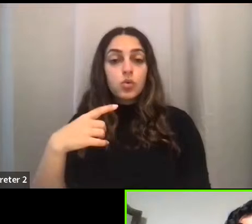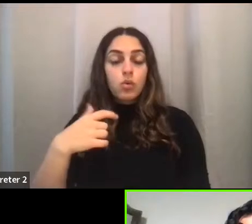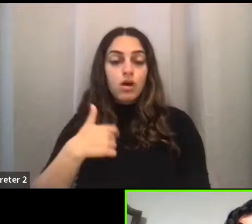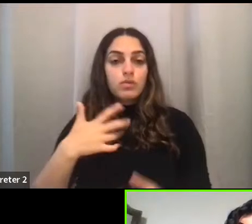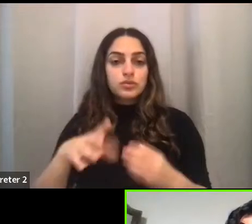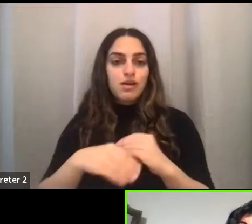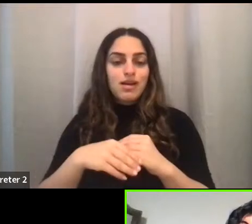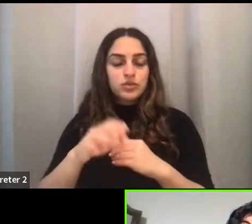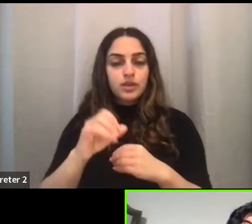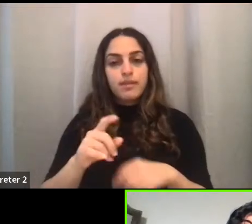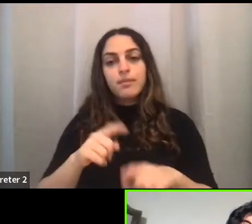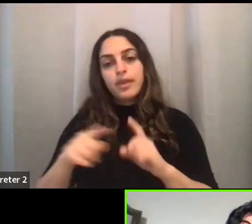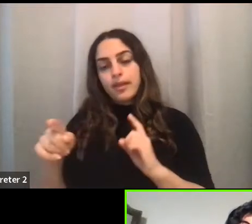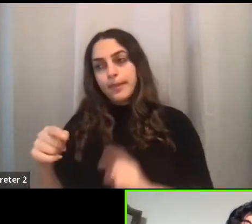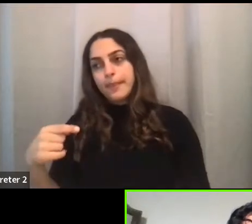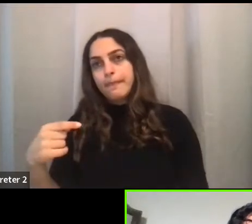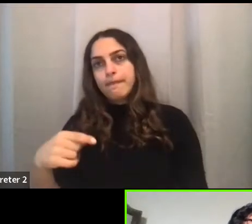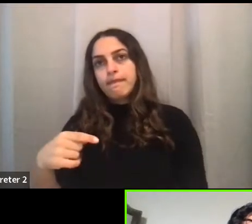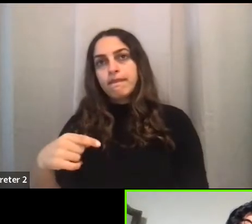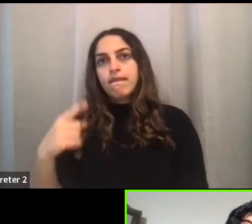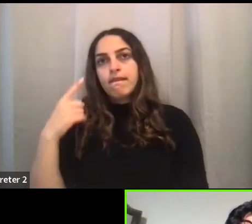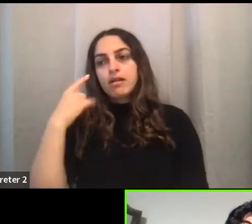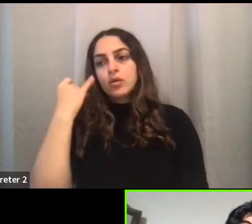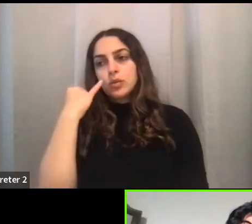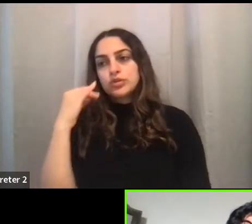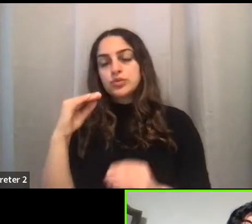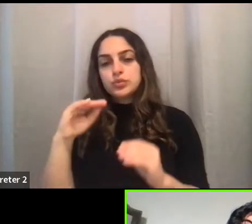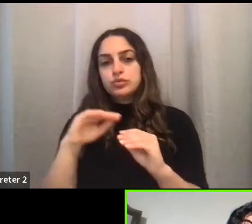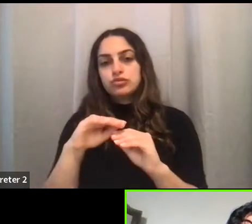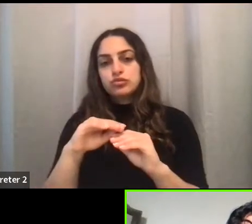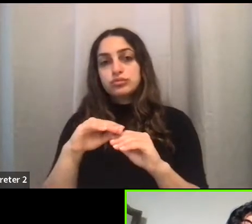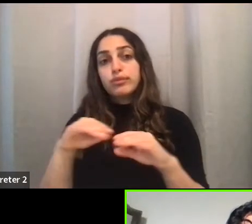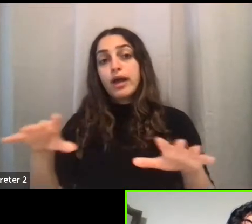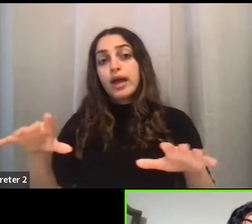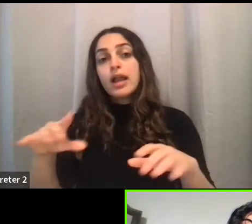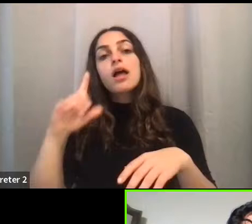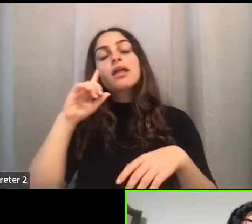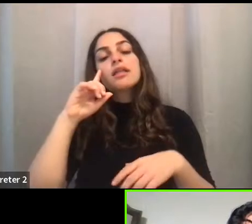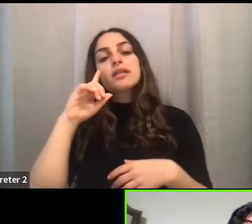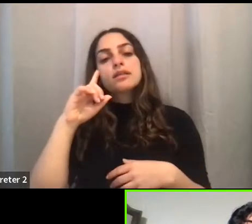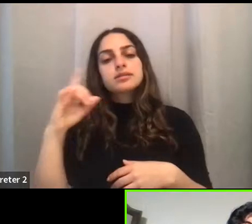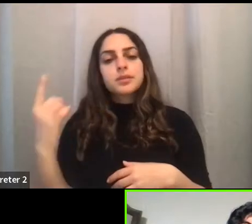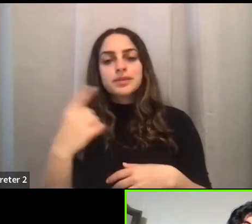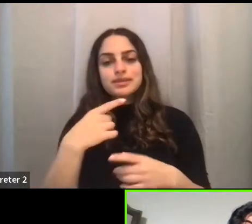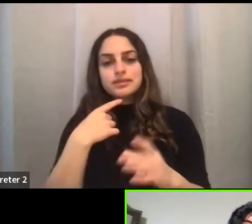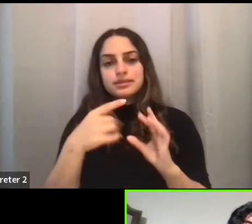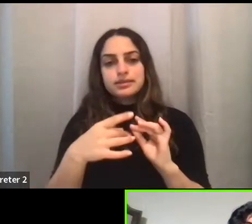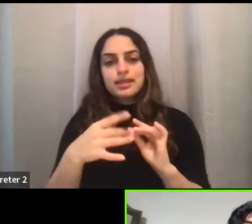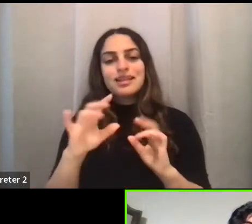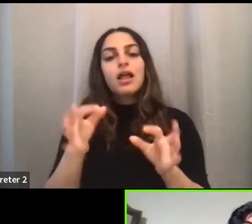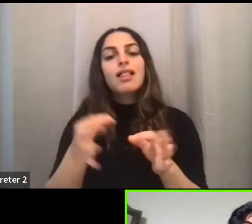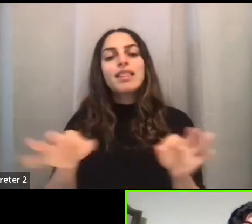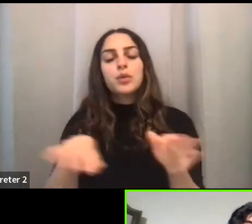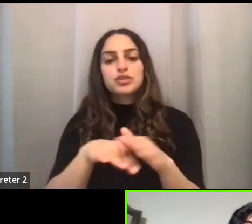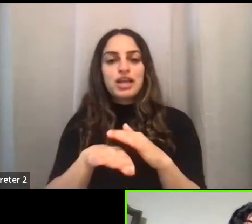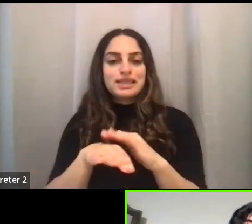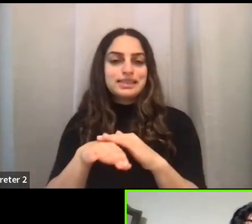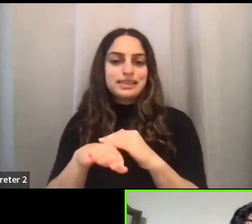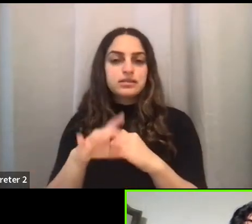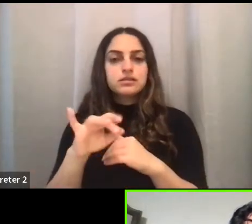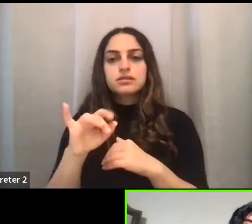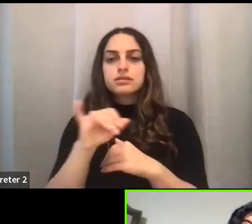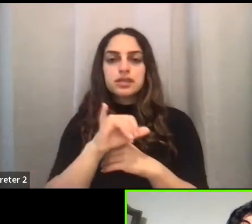add to that but in terms of getting the word out there someone had already mentioned this earlier i think language access and justice is